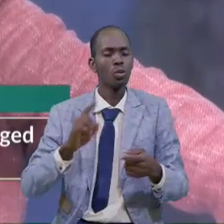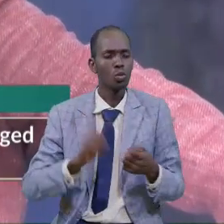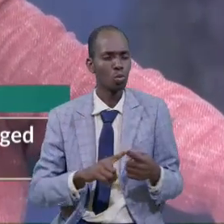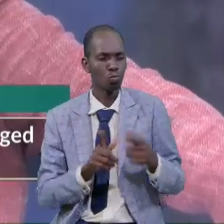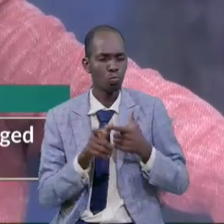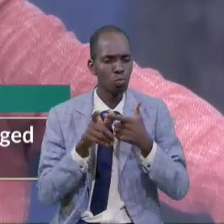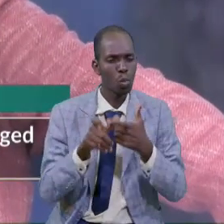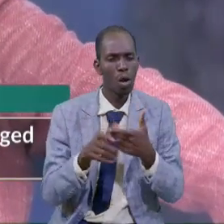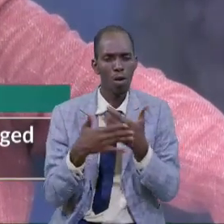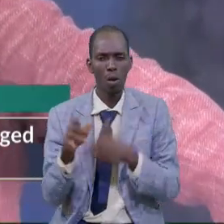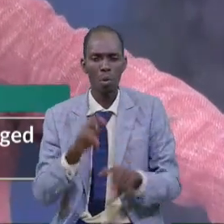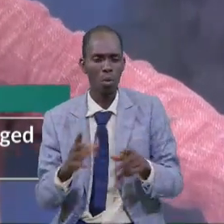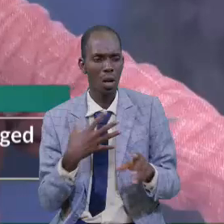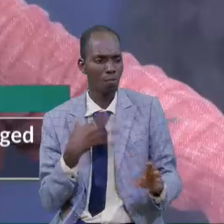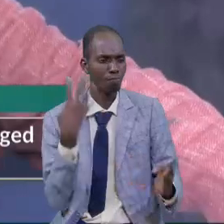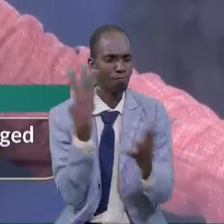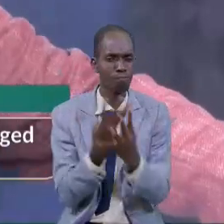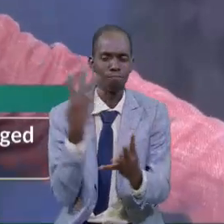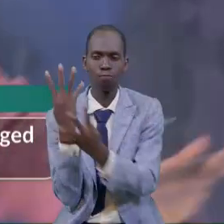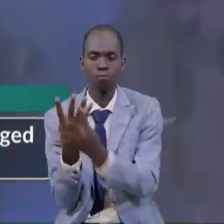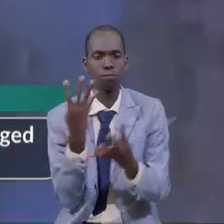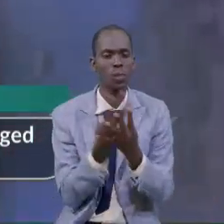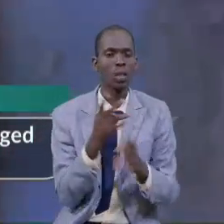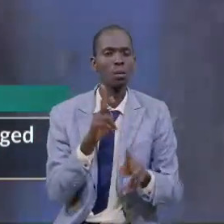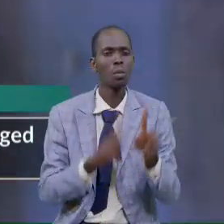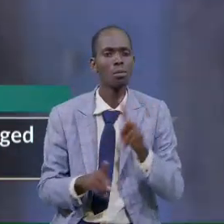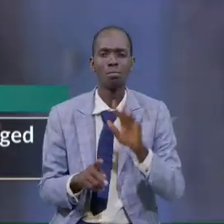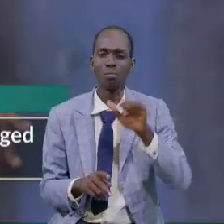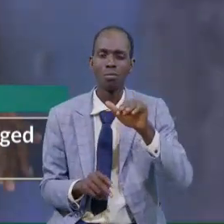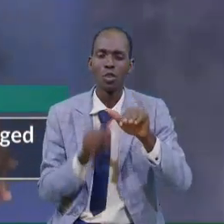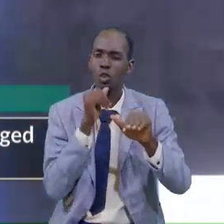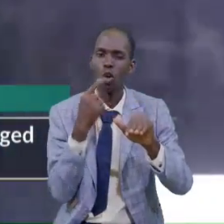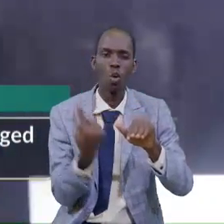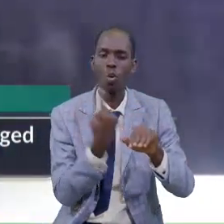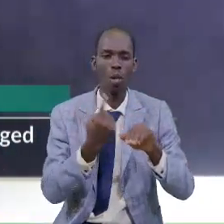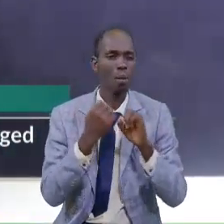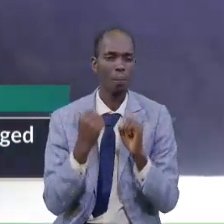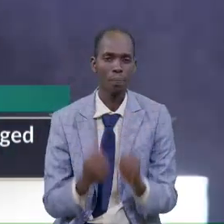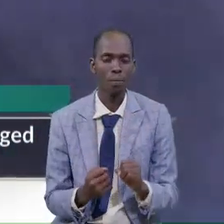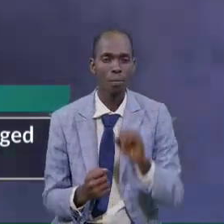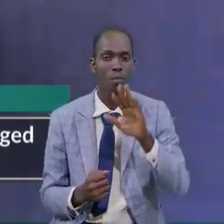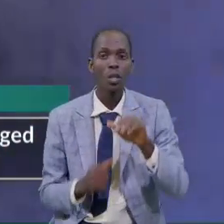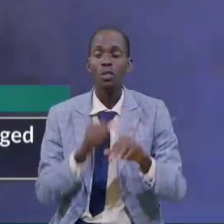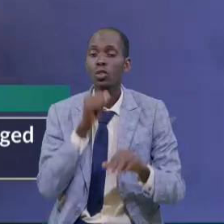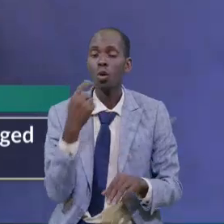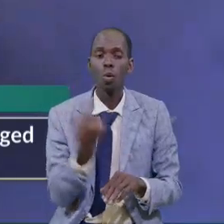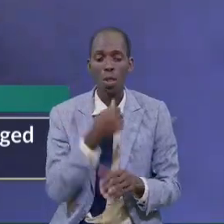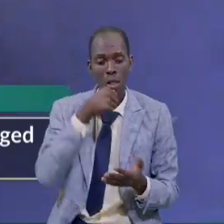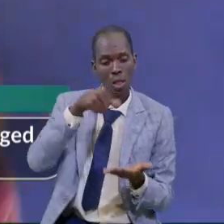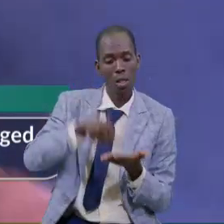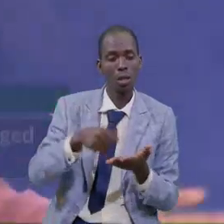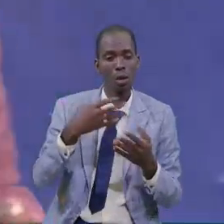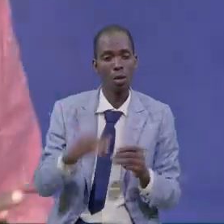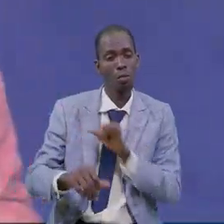into prison. Now, it's not just power. It's not just letter of authority. It's a changed life,